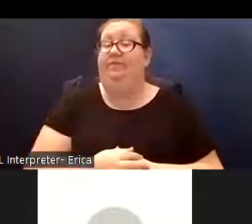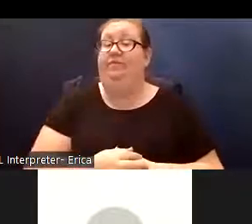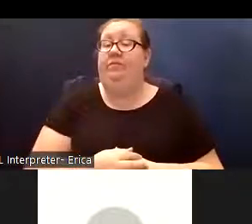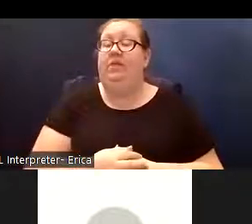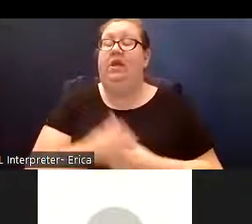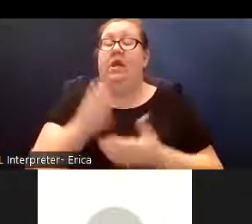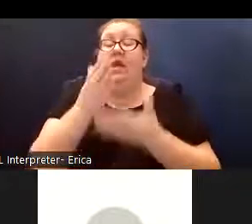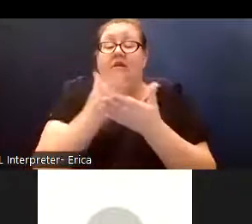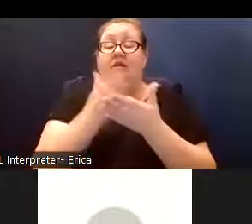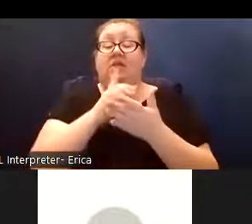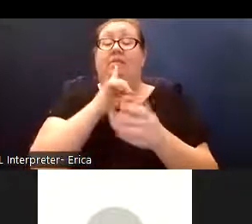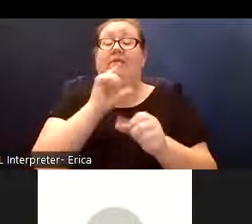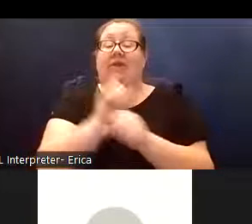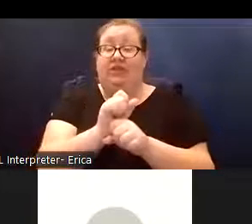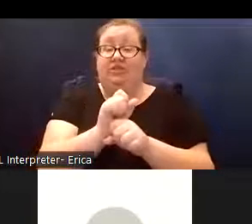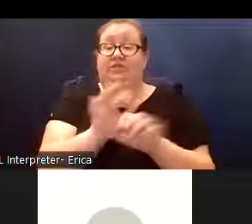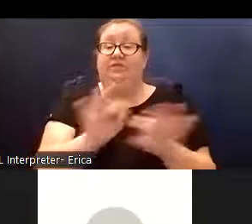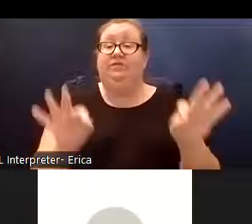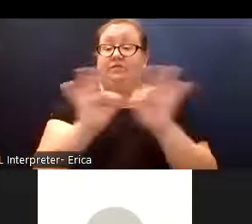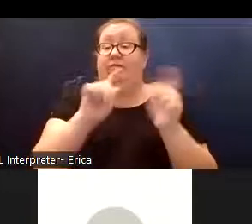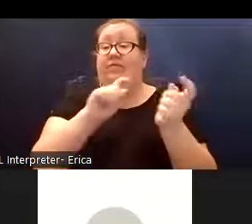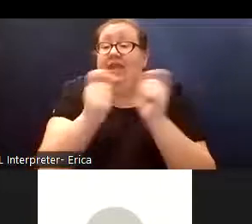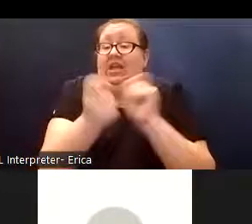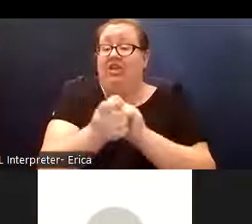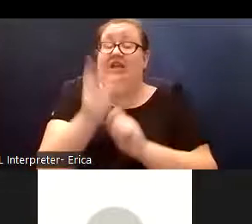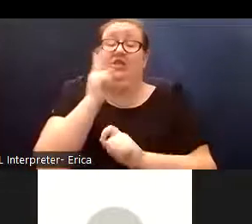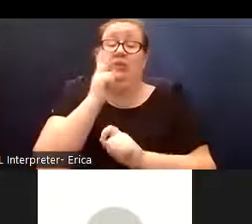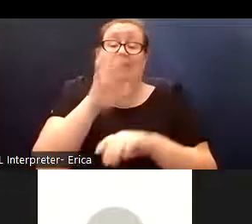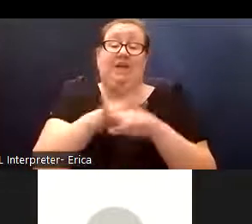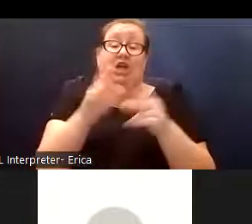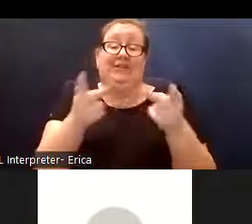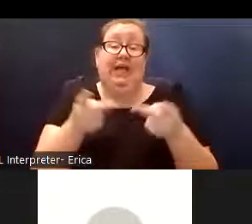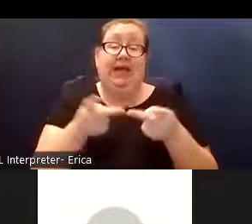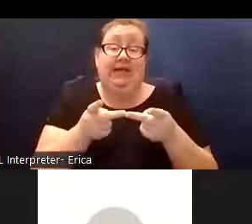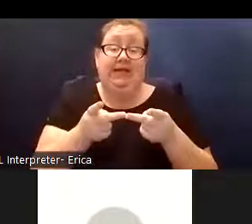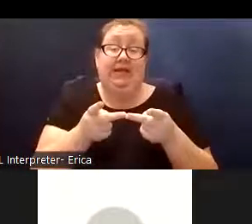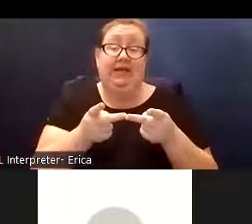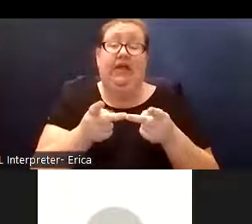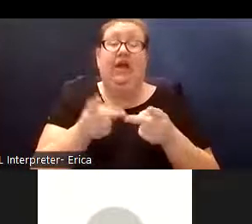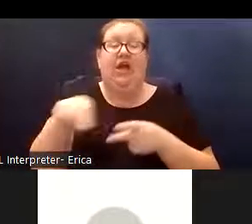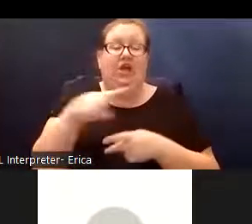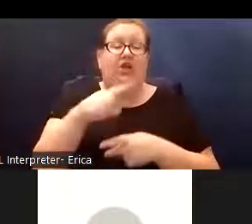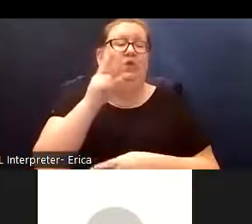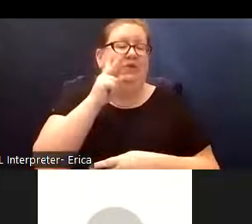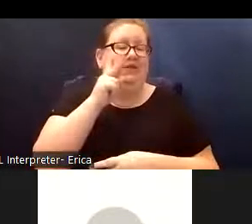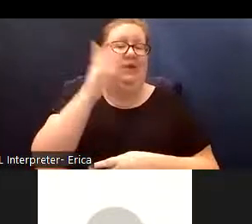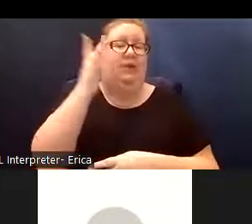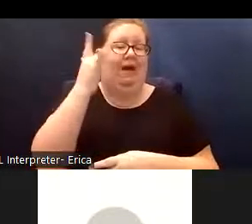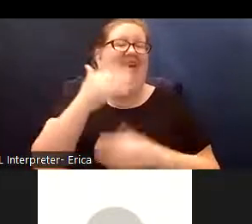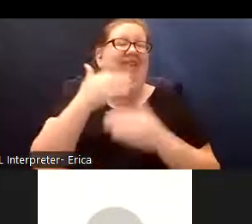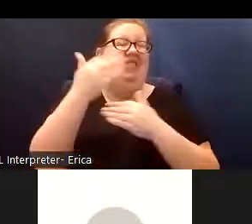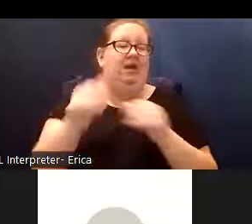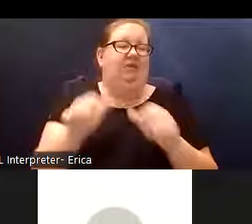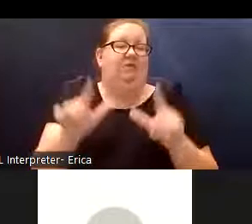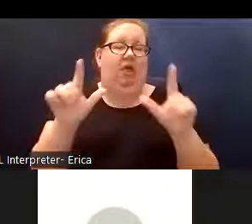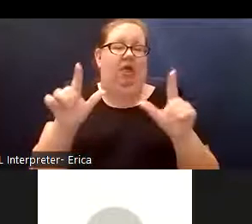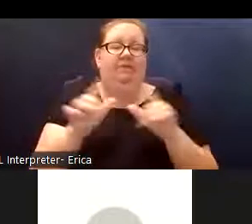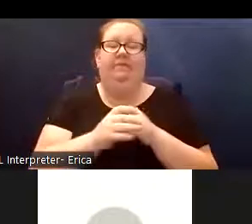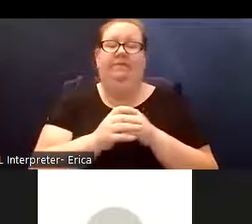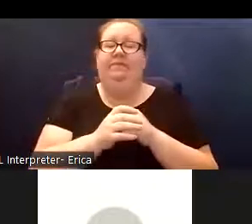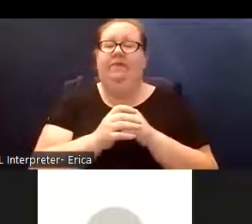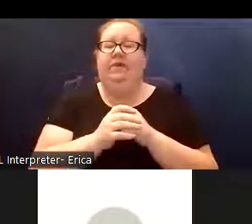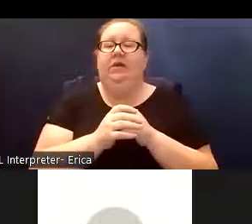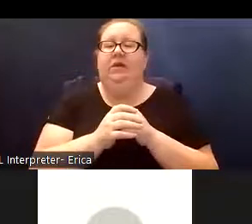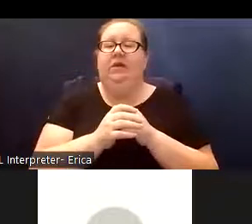of the actual key changes we could see on site, and you will see why in the next slide,